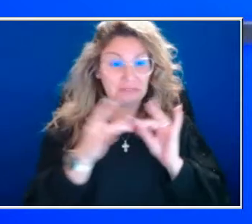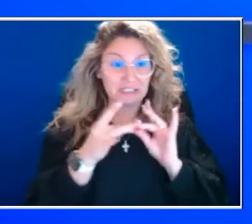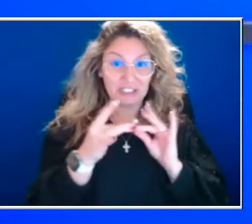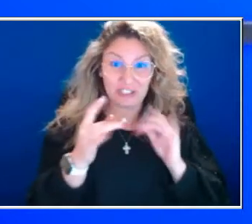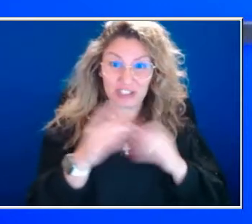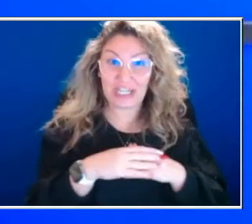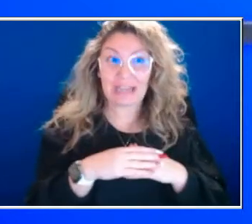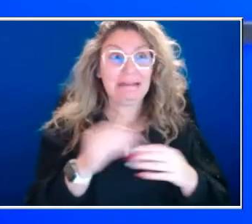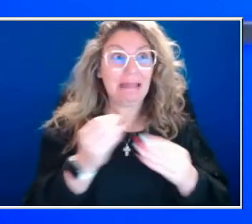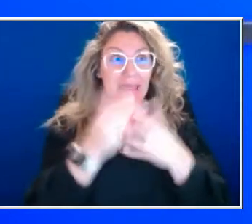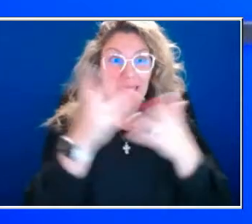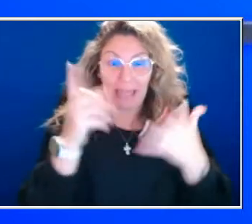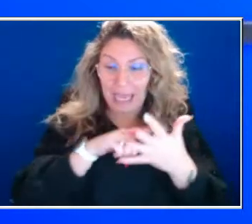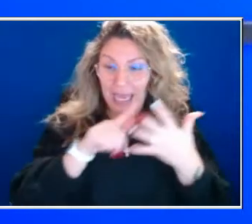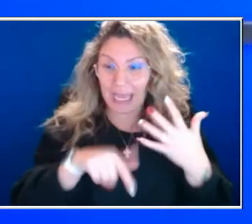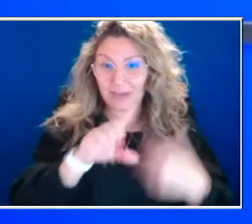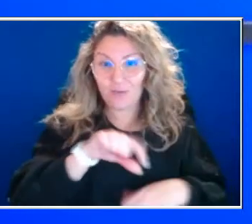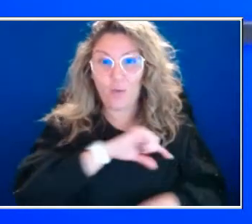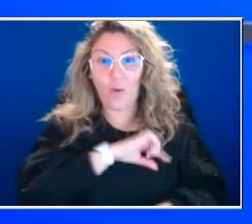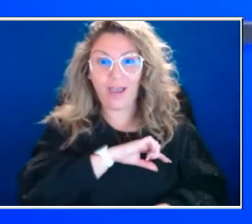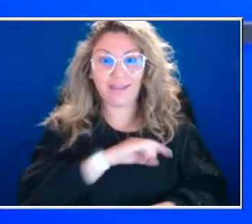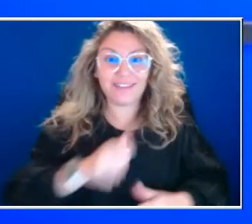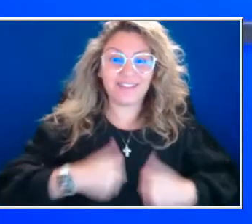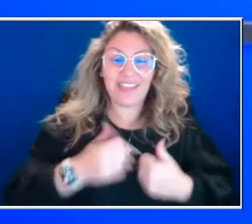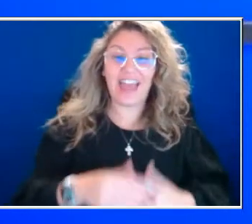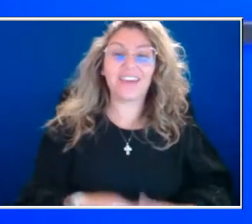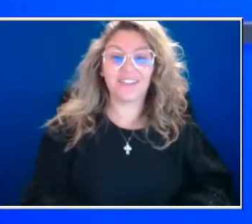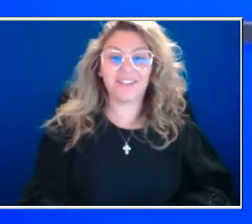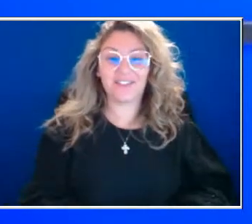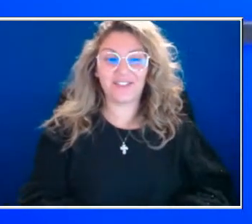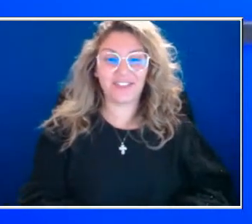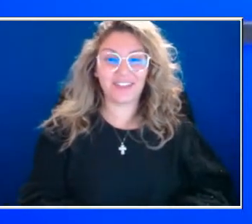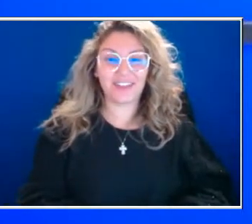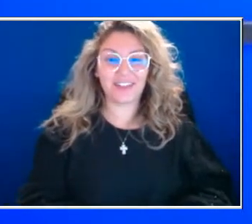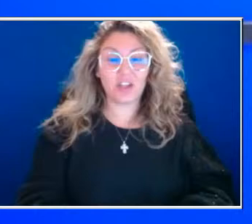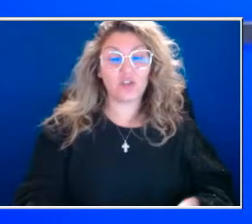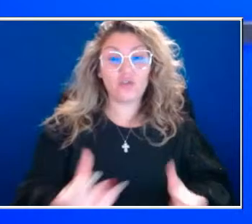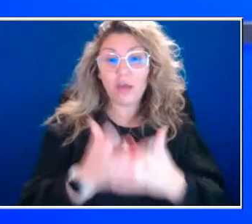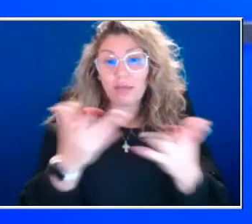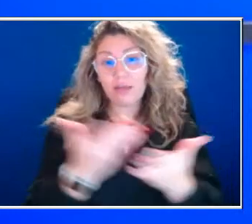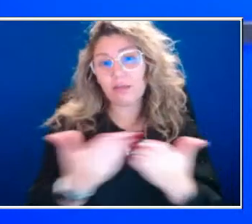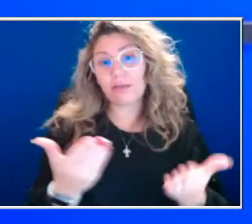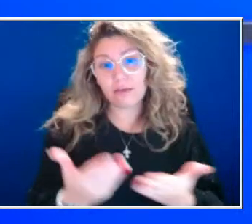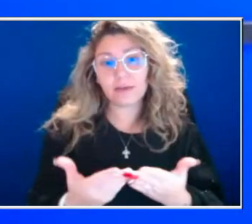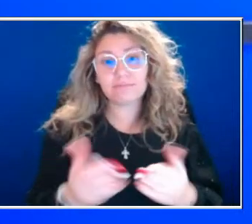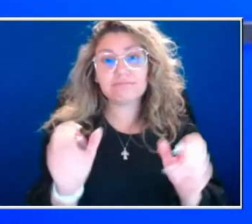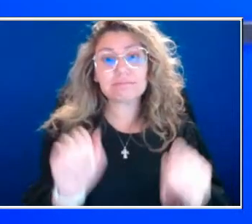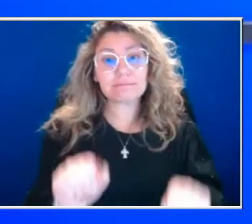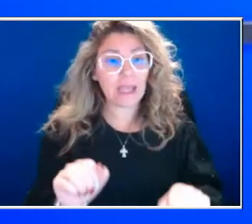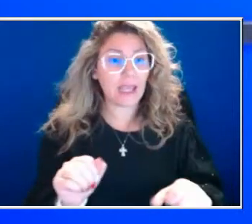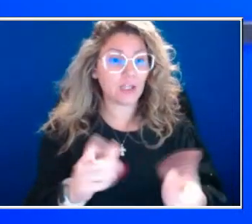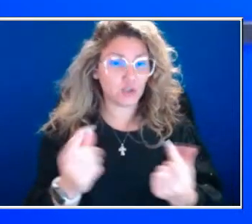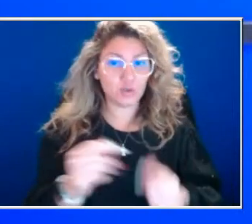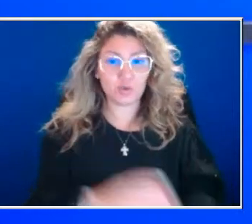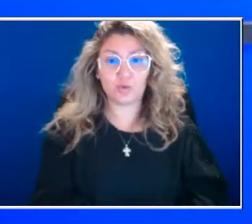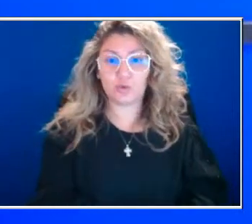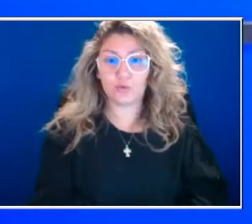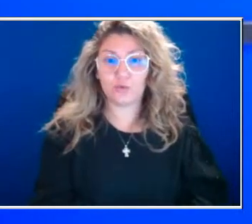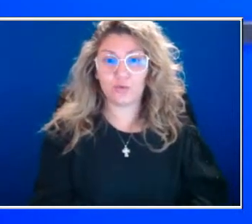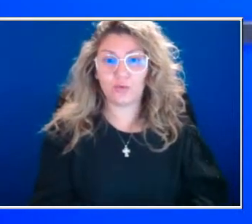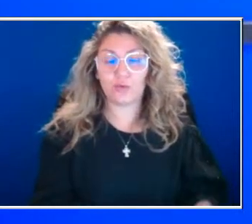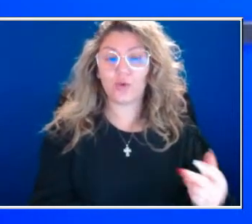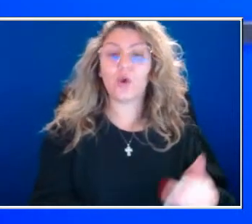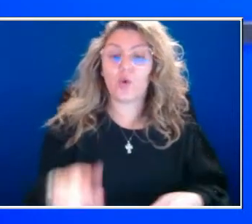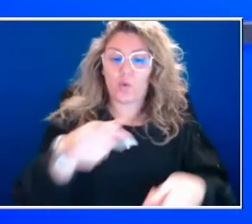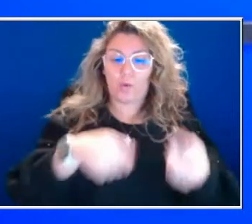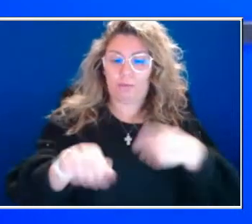of life issues in that question, and I would say that there are a number of things that we can do. Hormone replacement therapy is one option, but